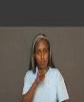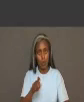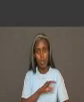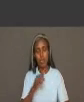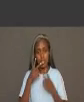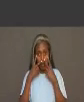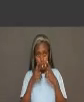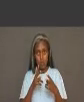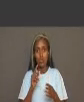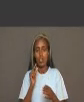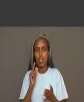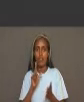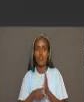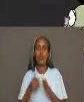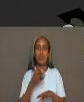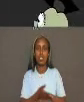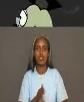you in a few minutes.